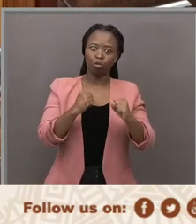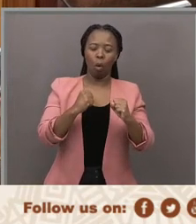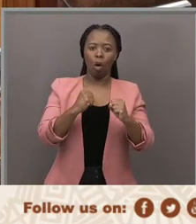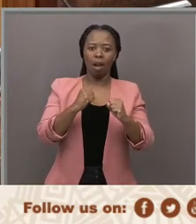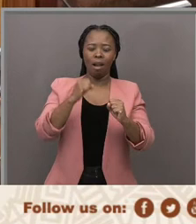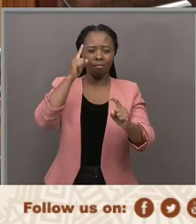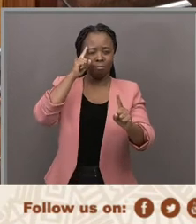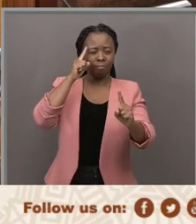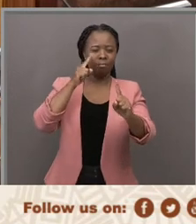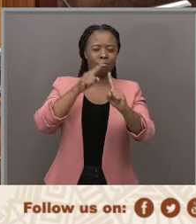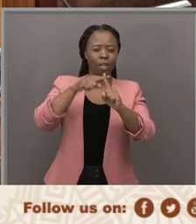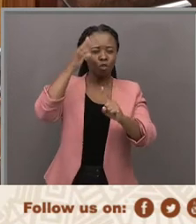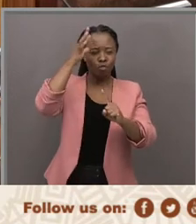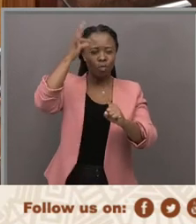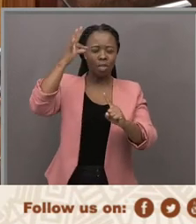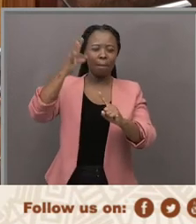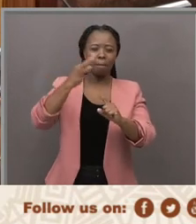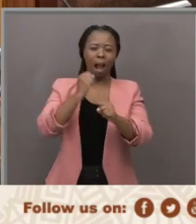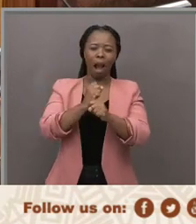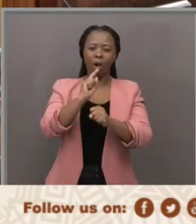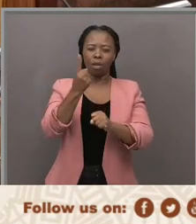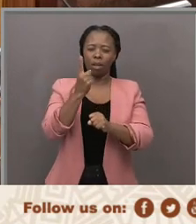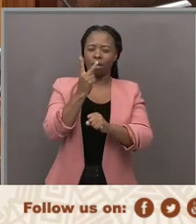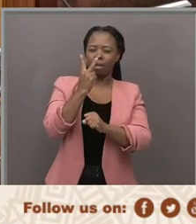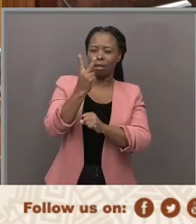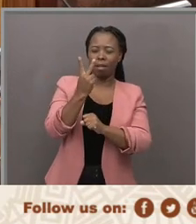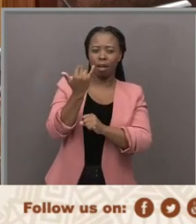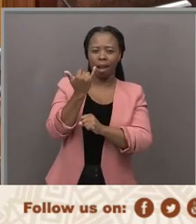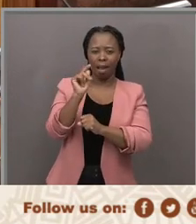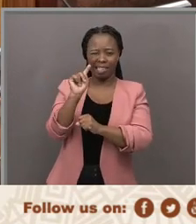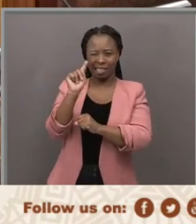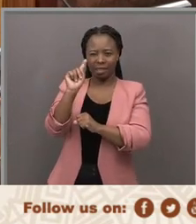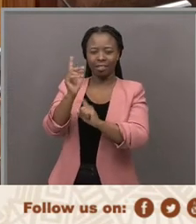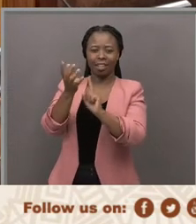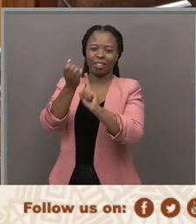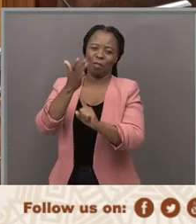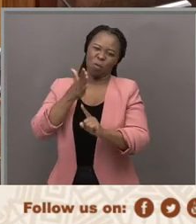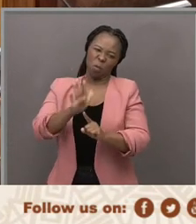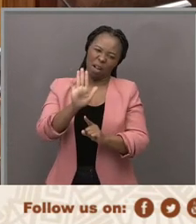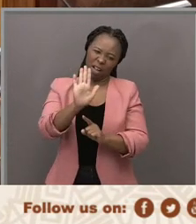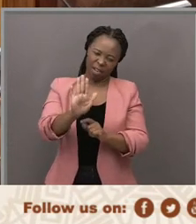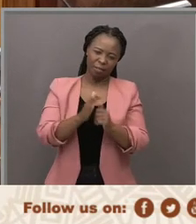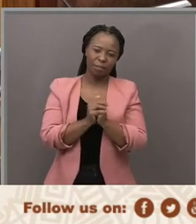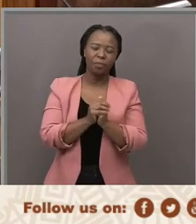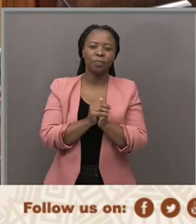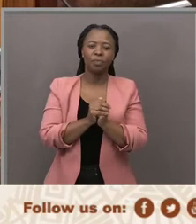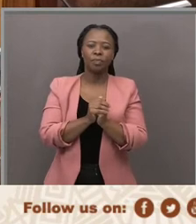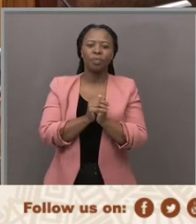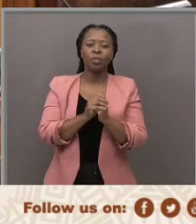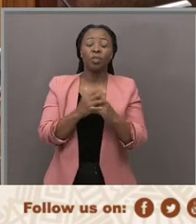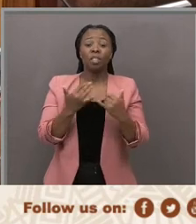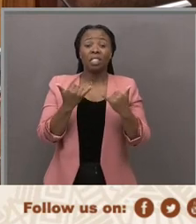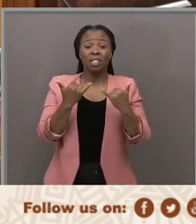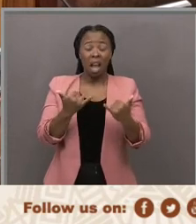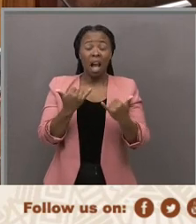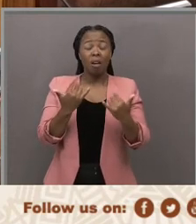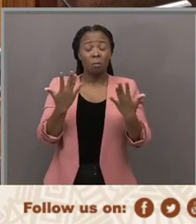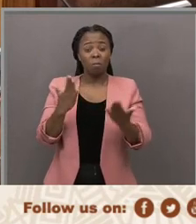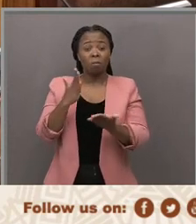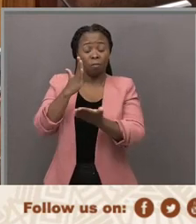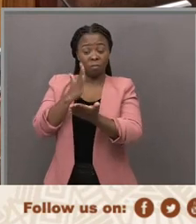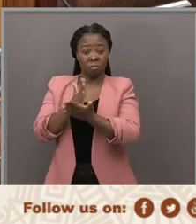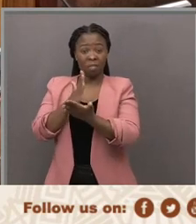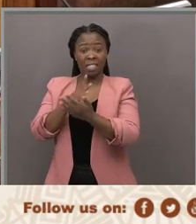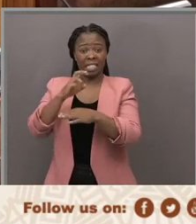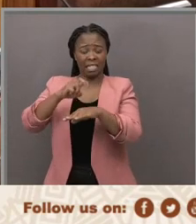dreams. And COVID-19 has reaffirmed the need for effective government. It has reaffirmed the need. These